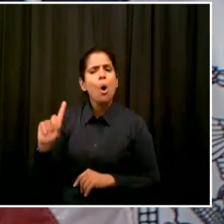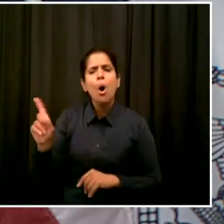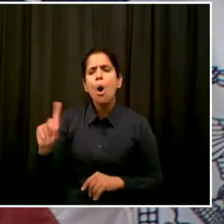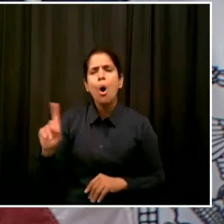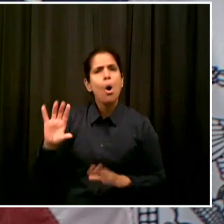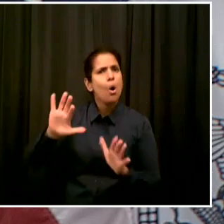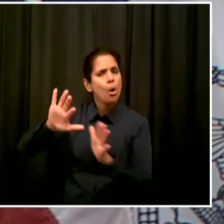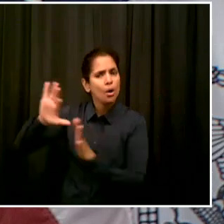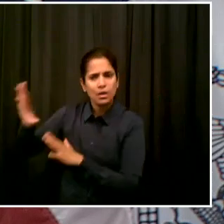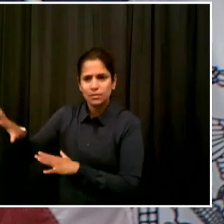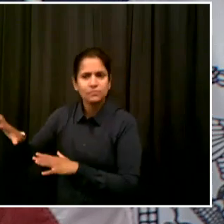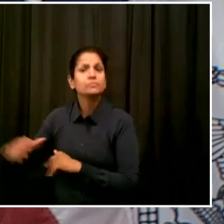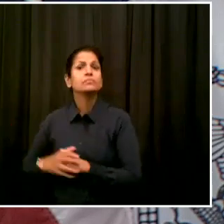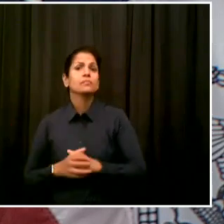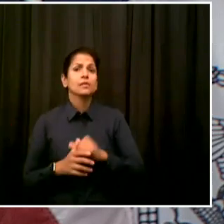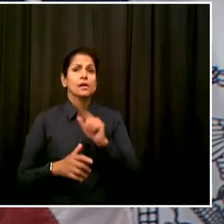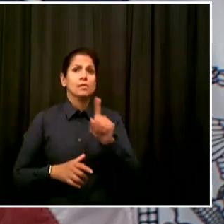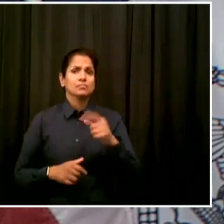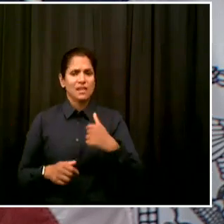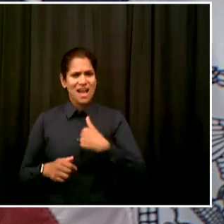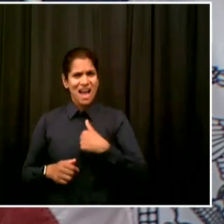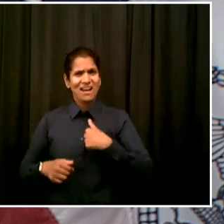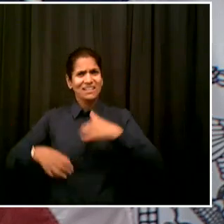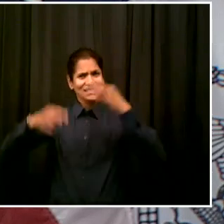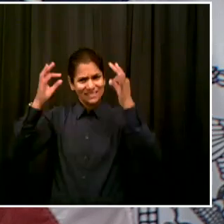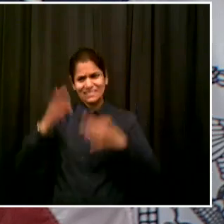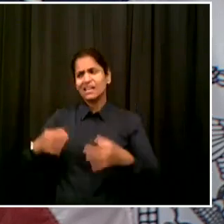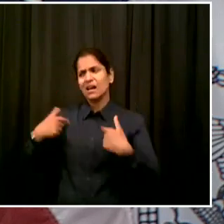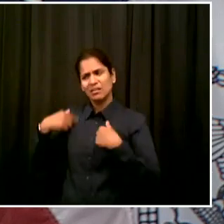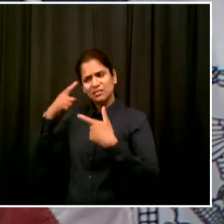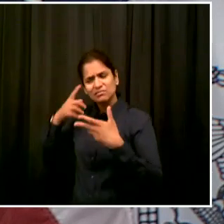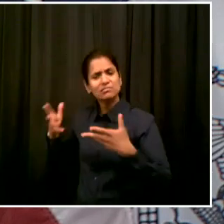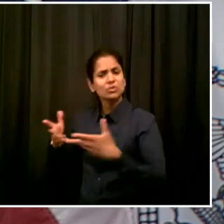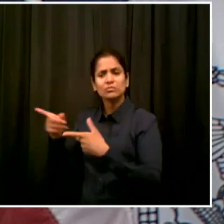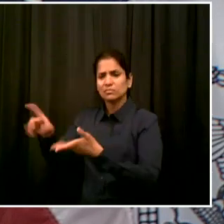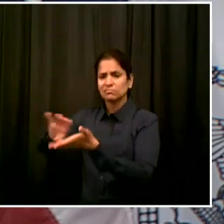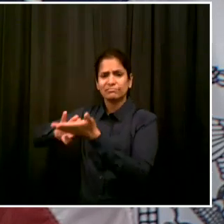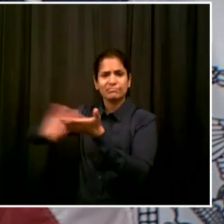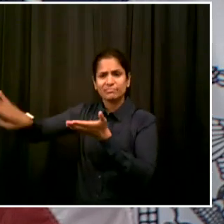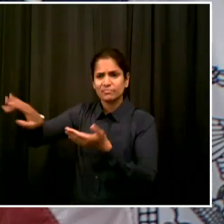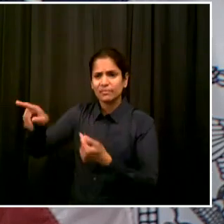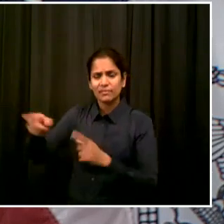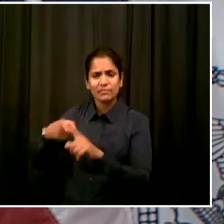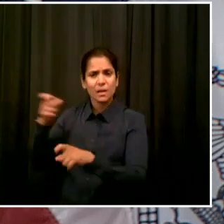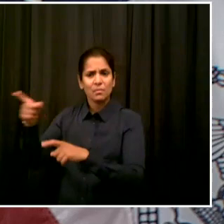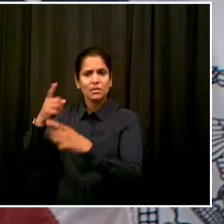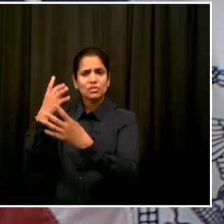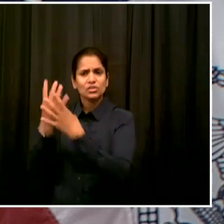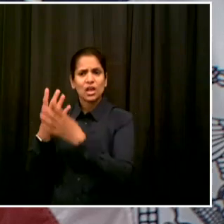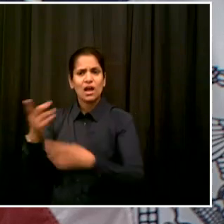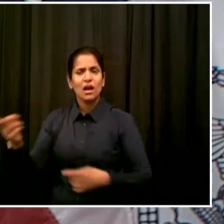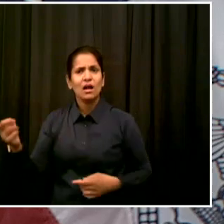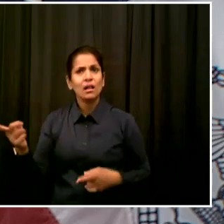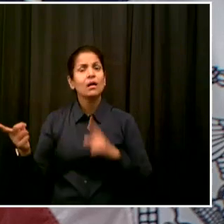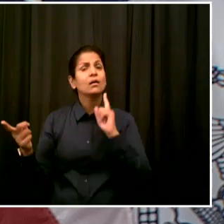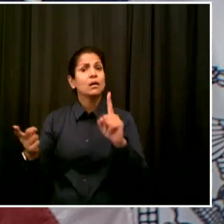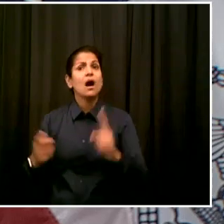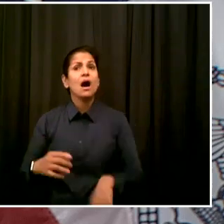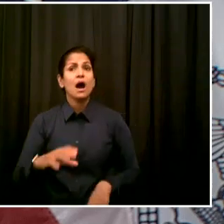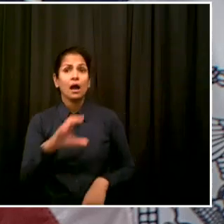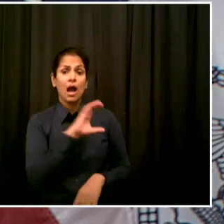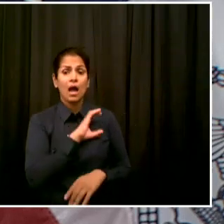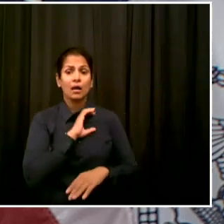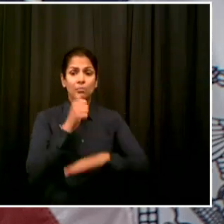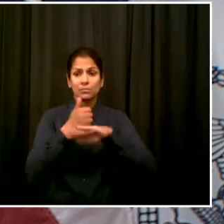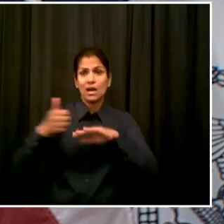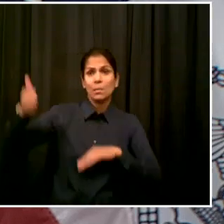of interpretation, but I do believe the commissioner's been clear that there are many, many factors here. And I can tell you what I believe.